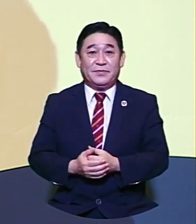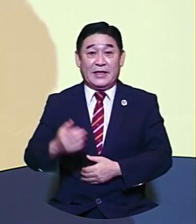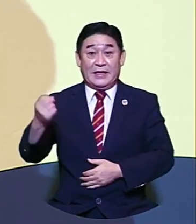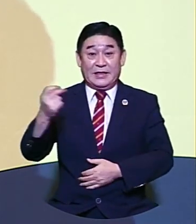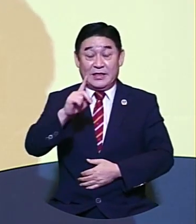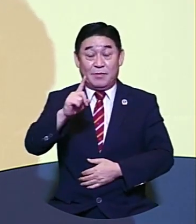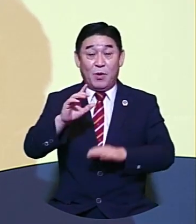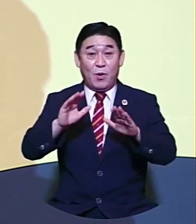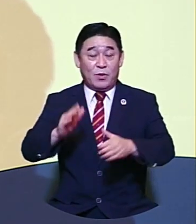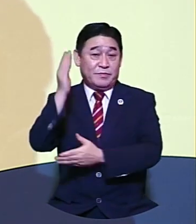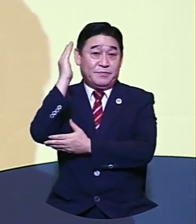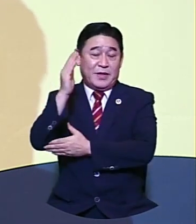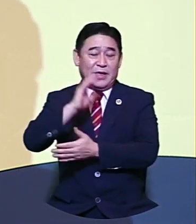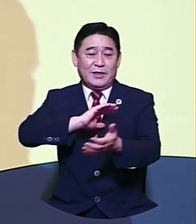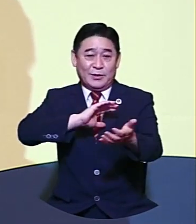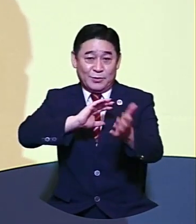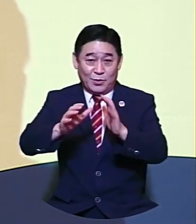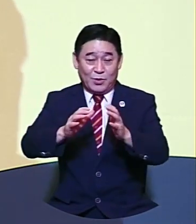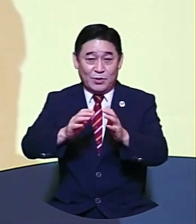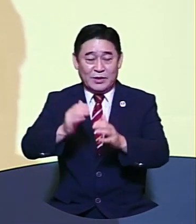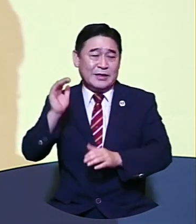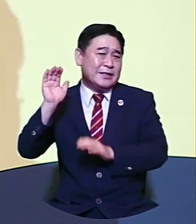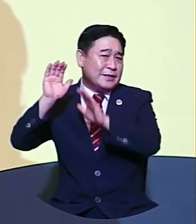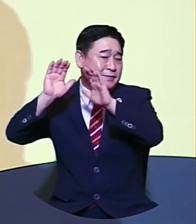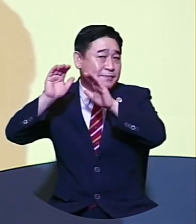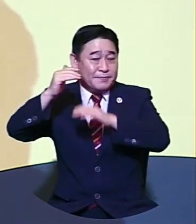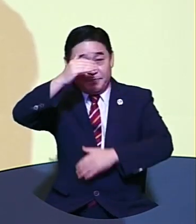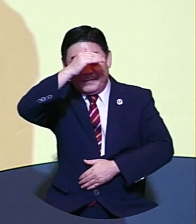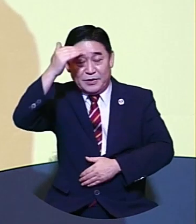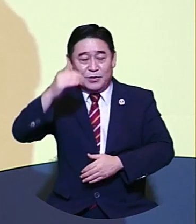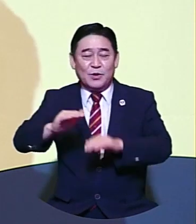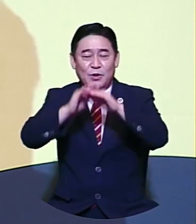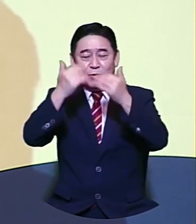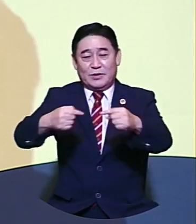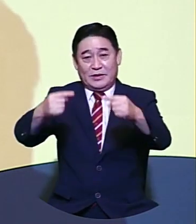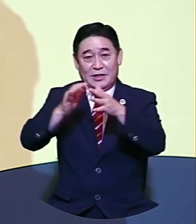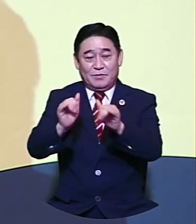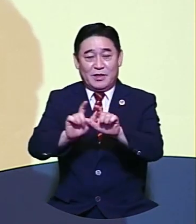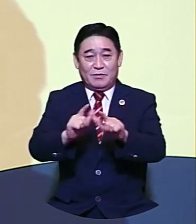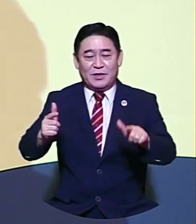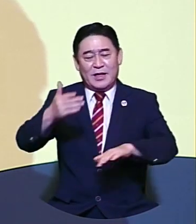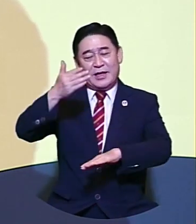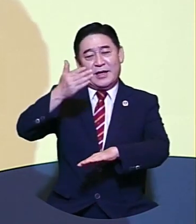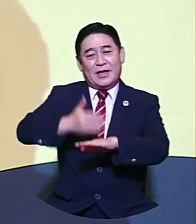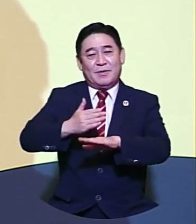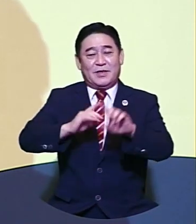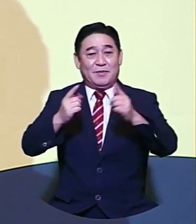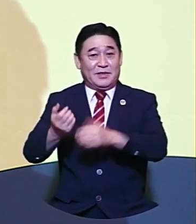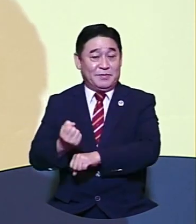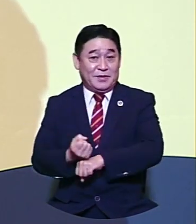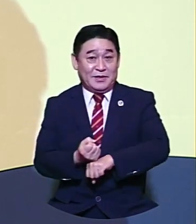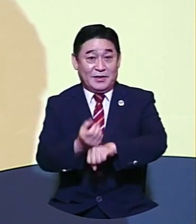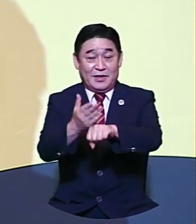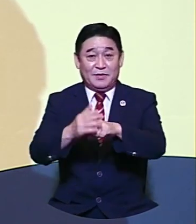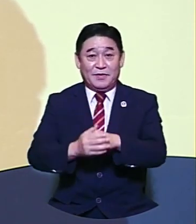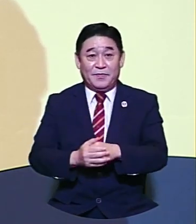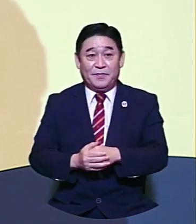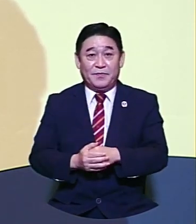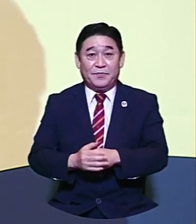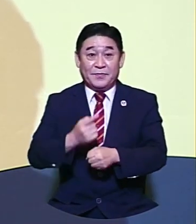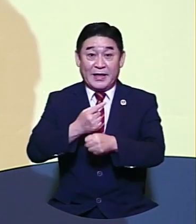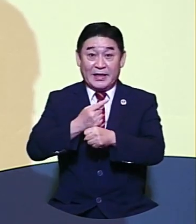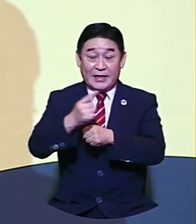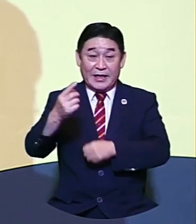active partner in this journey. Once again, I would like to thank all the speakers and everyone in the audience for joining